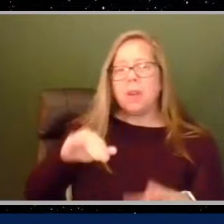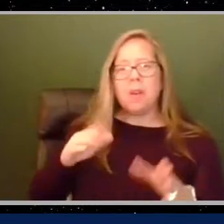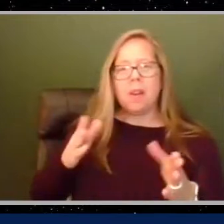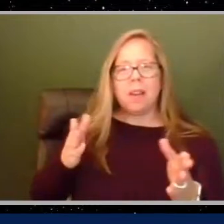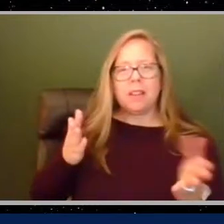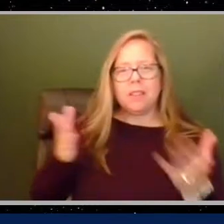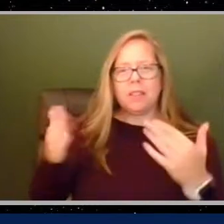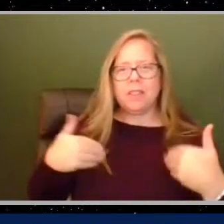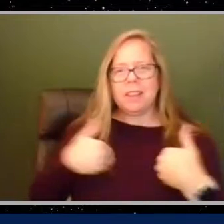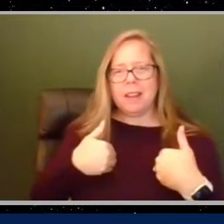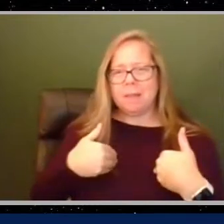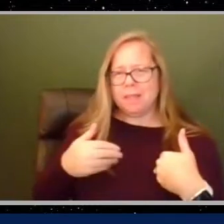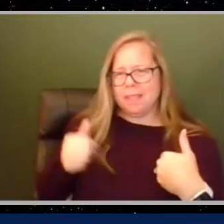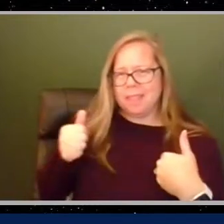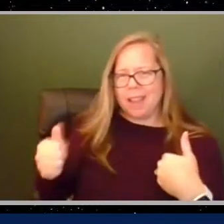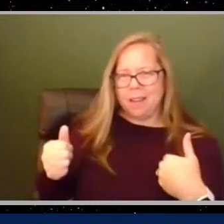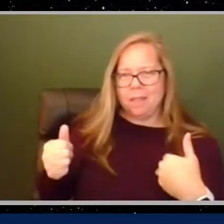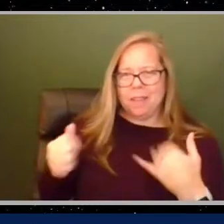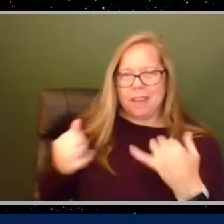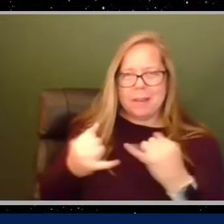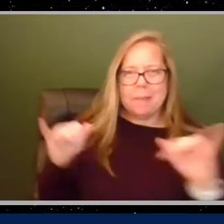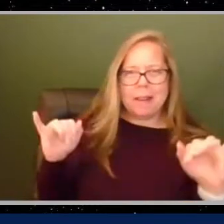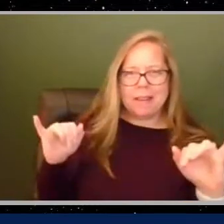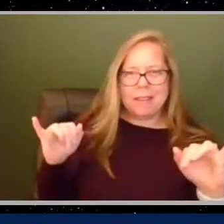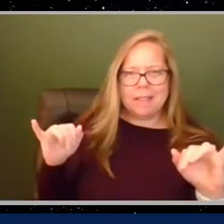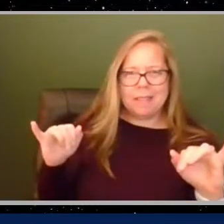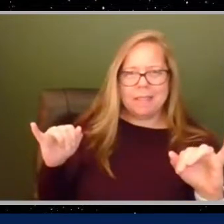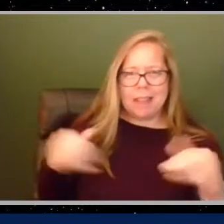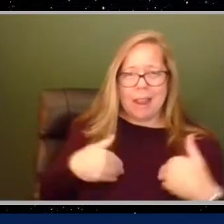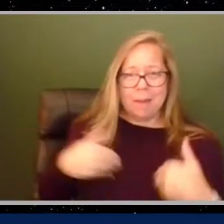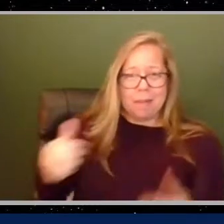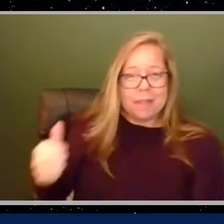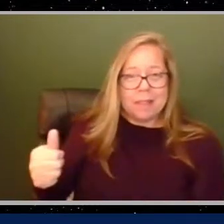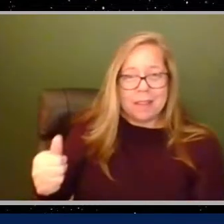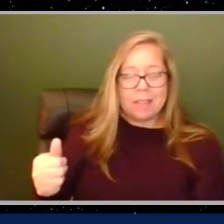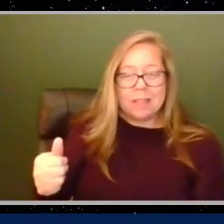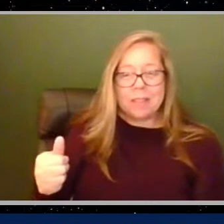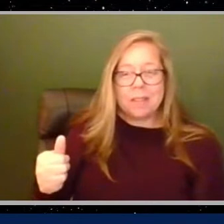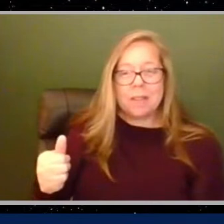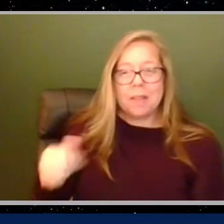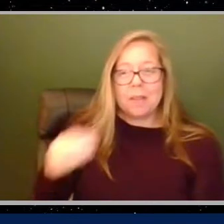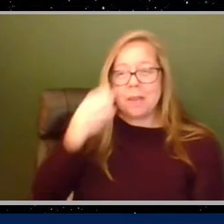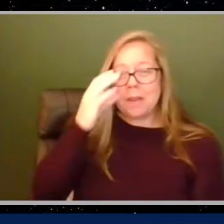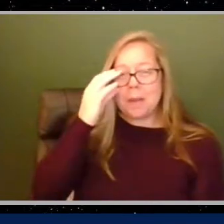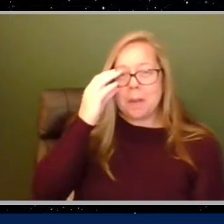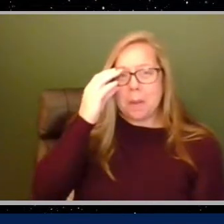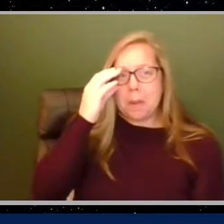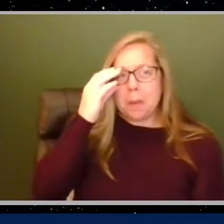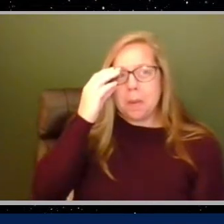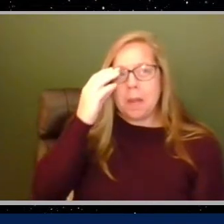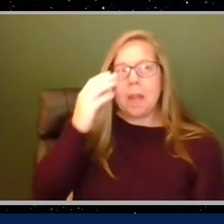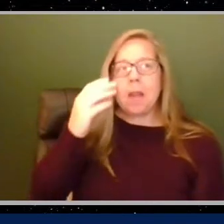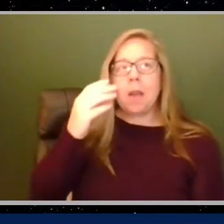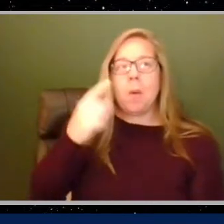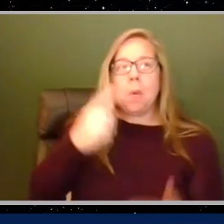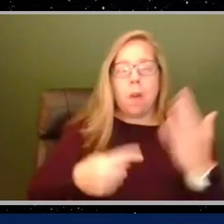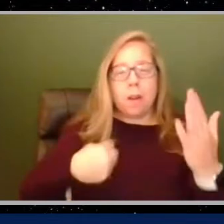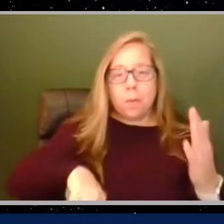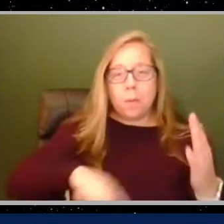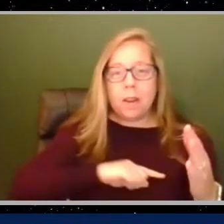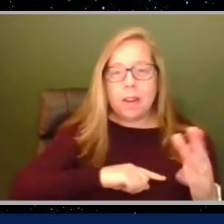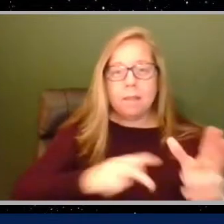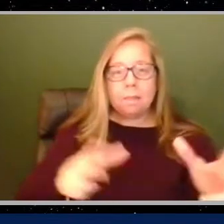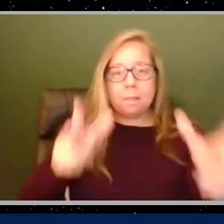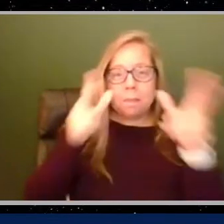is an independent being in and of themselves. So, what we understand, as instructions, then needs